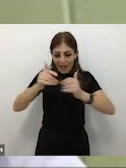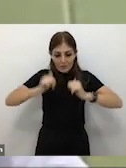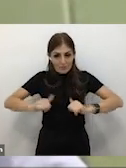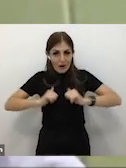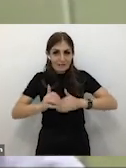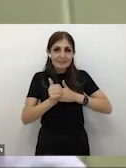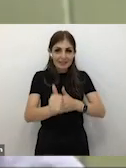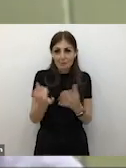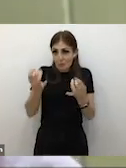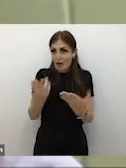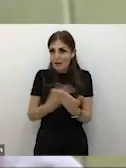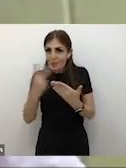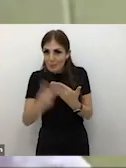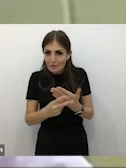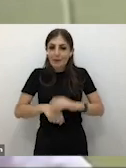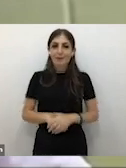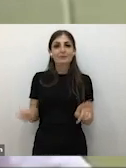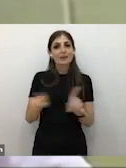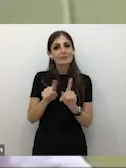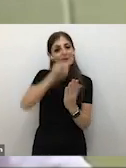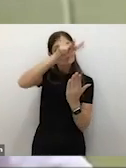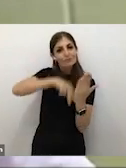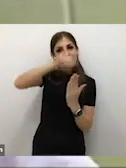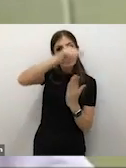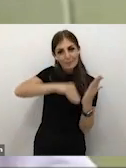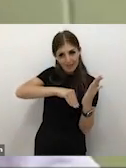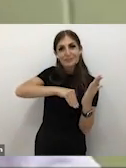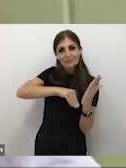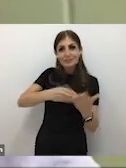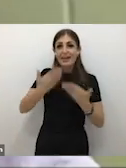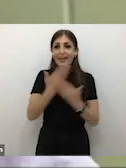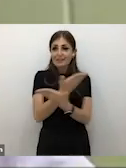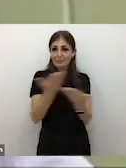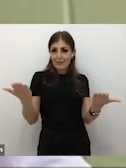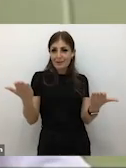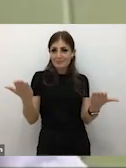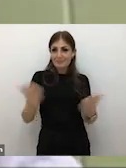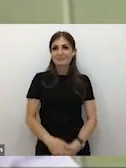and why you're ready for the program, and of course, reading your applications. Thanks, everyone.